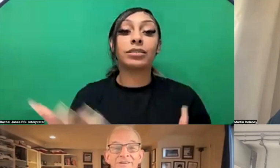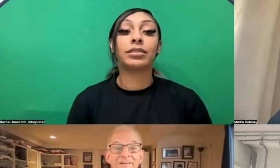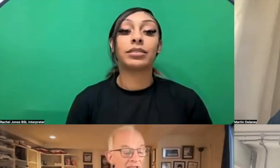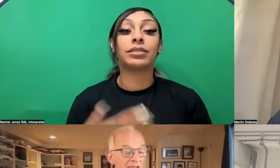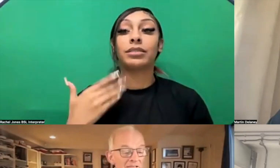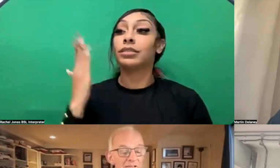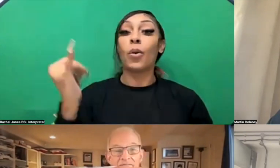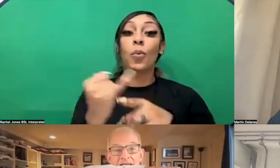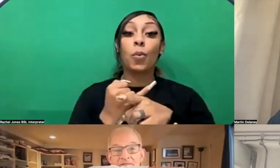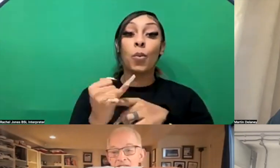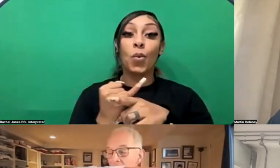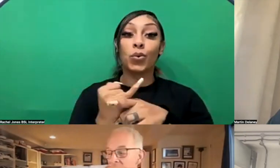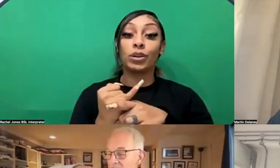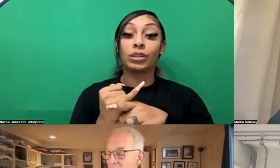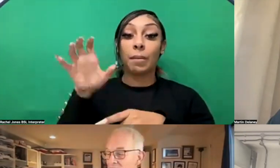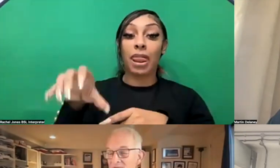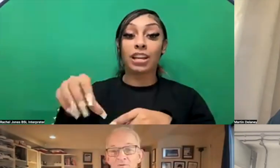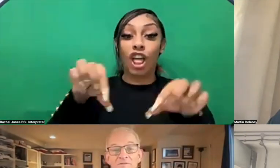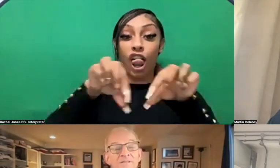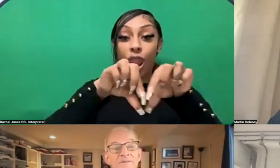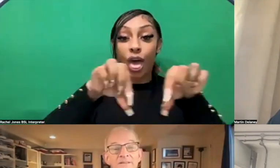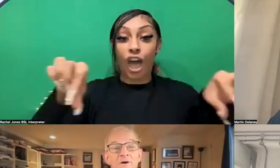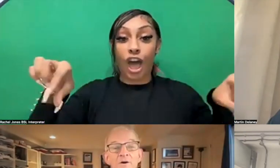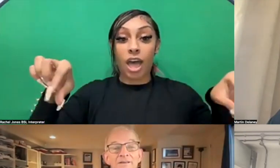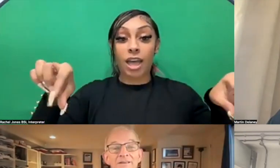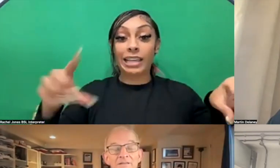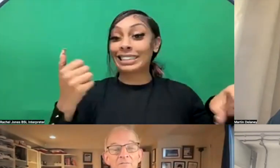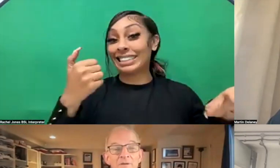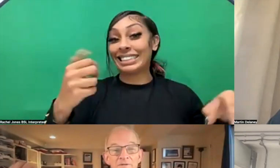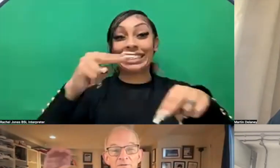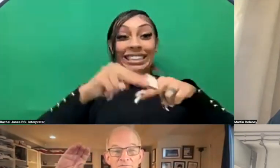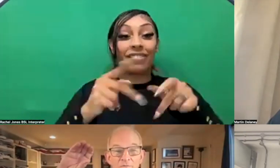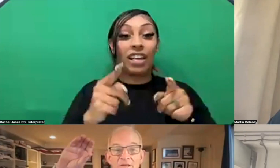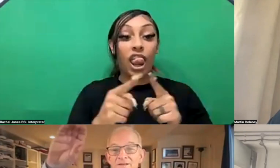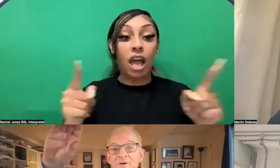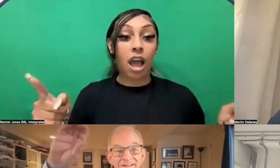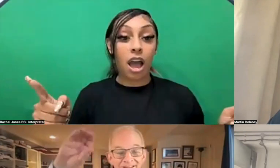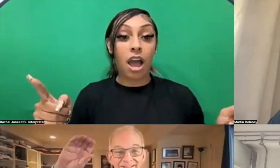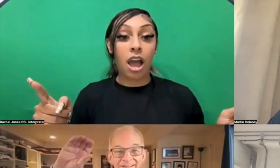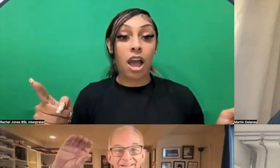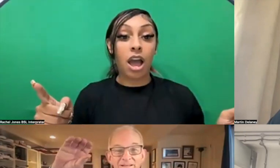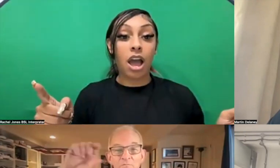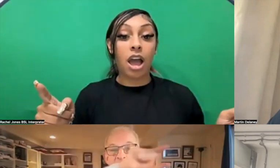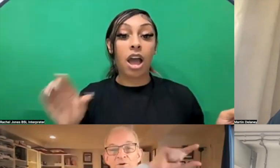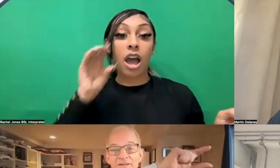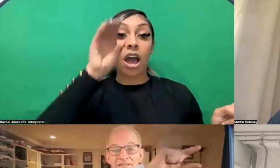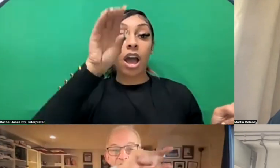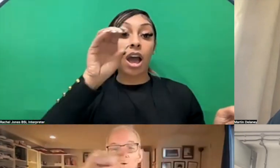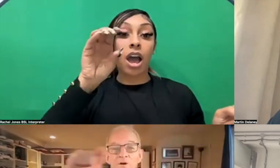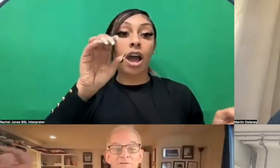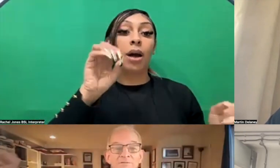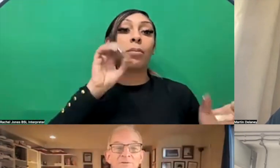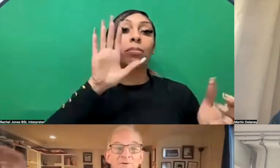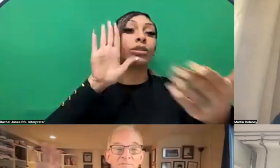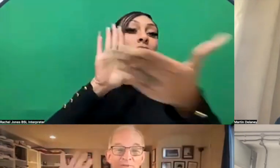yard, and they had these long strips that were 6 feet long that people use for wainscoting, where you put against the